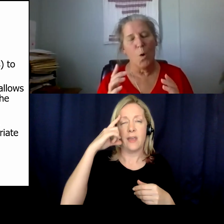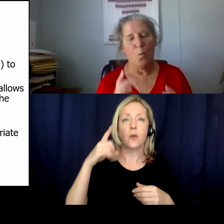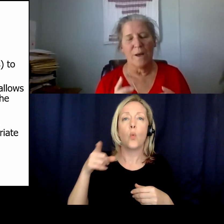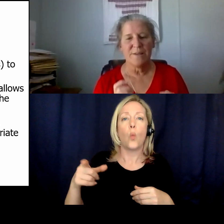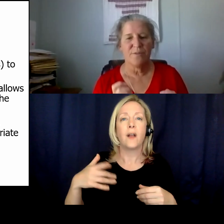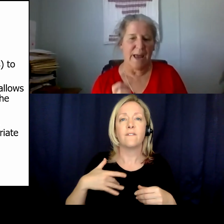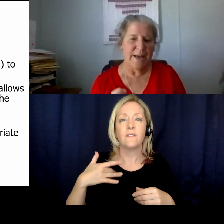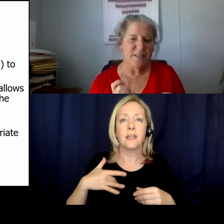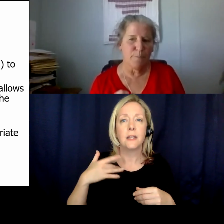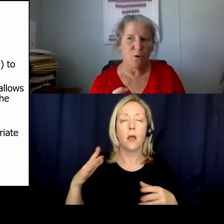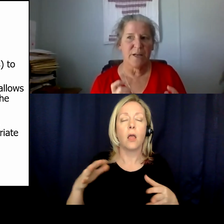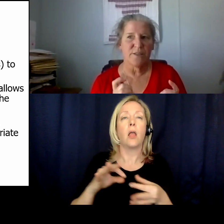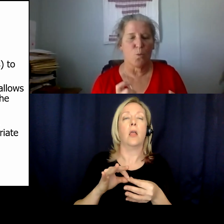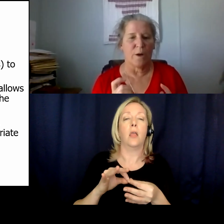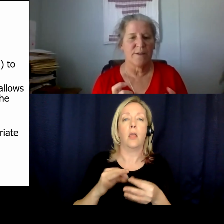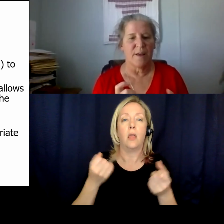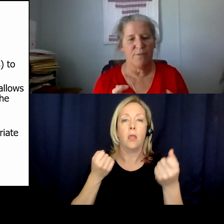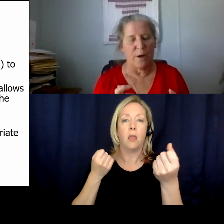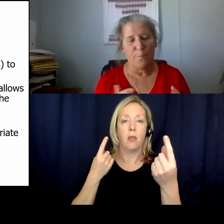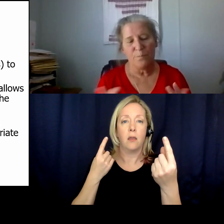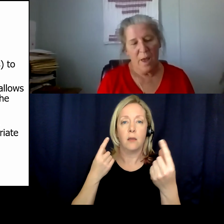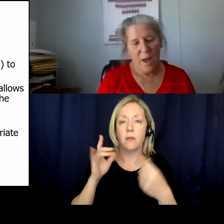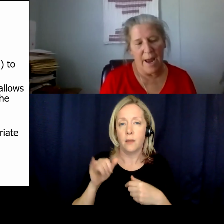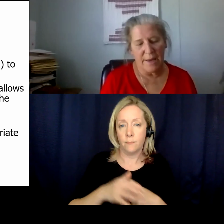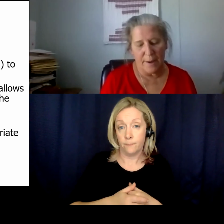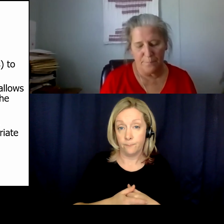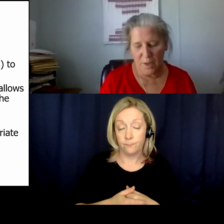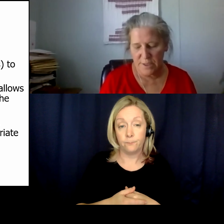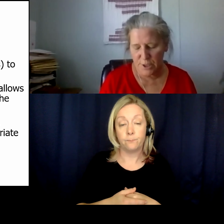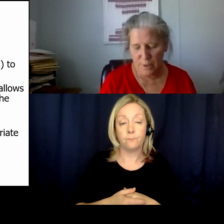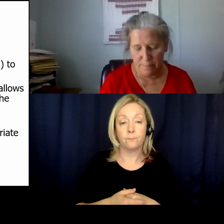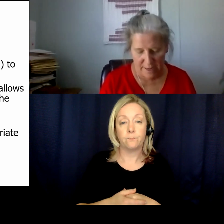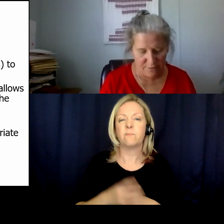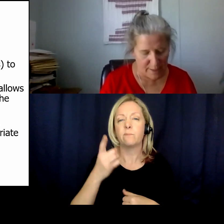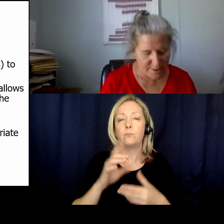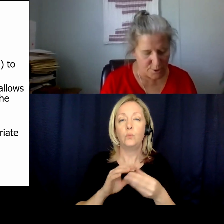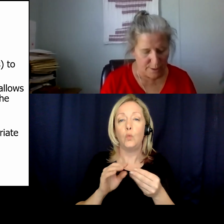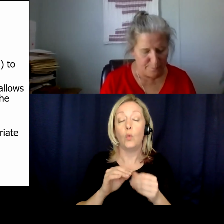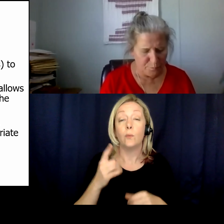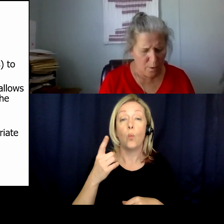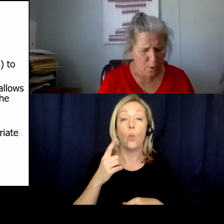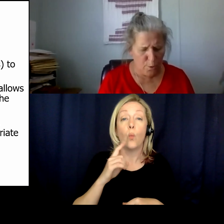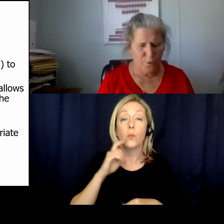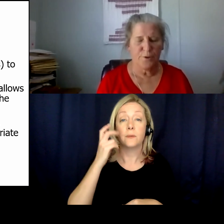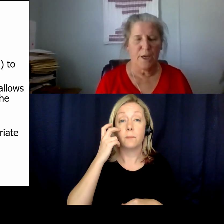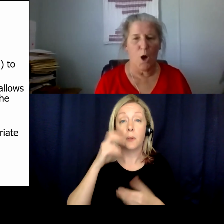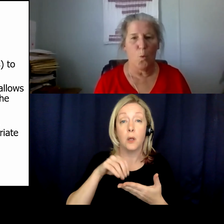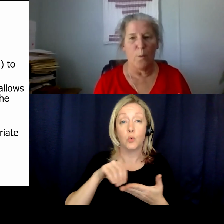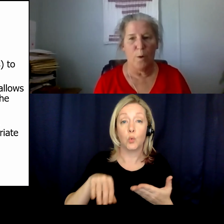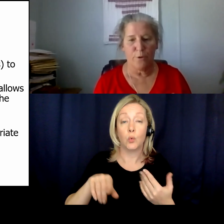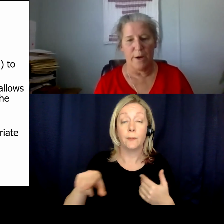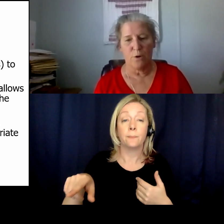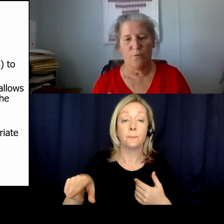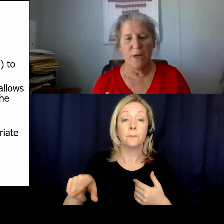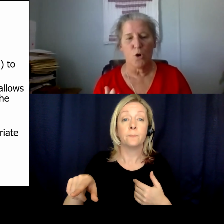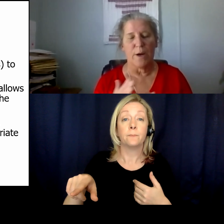feel? What is it they experience, or what is they feel? I had a student, my deafblind student, who used to go